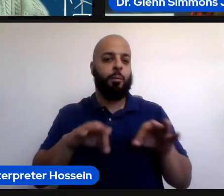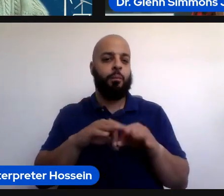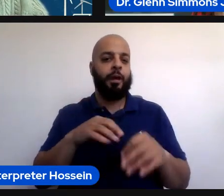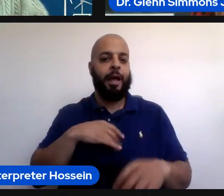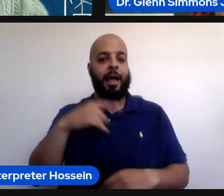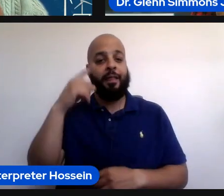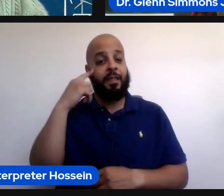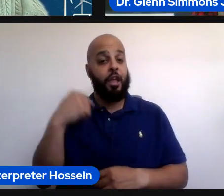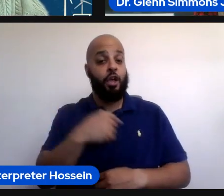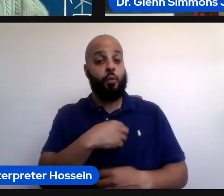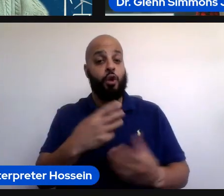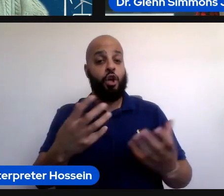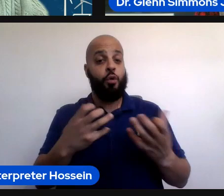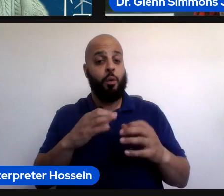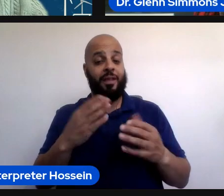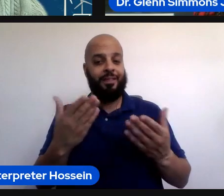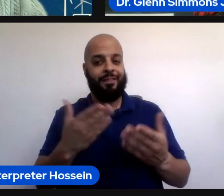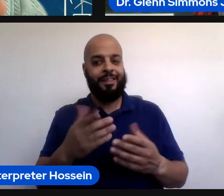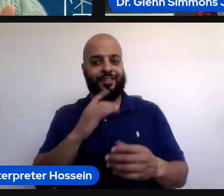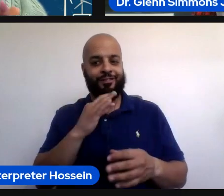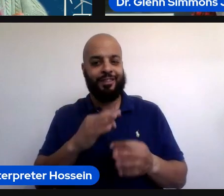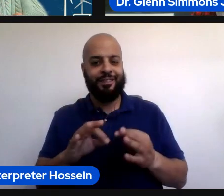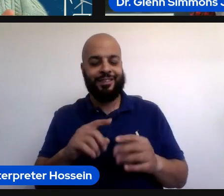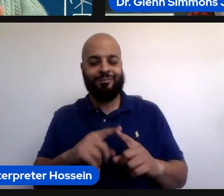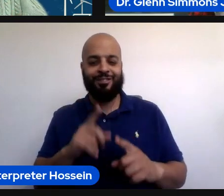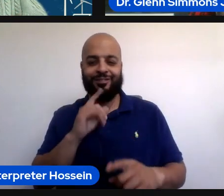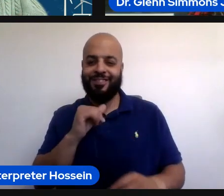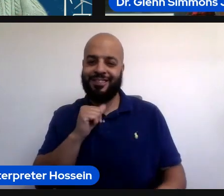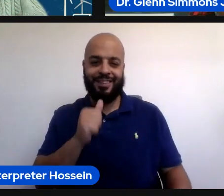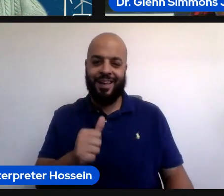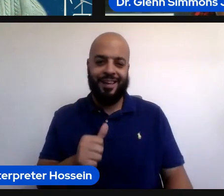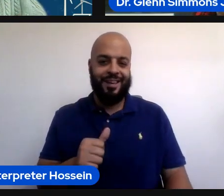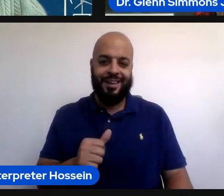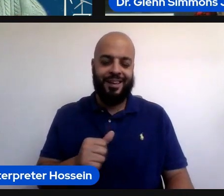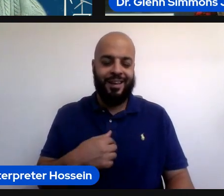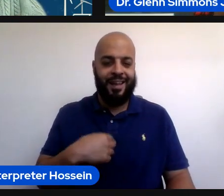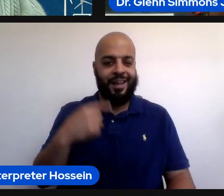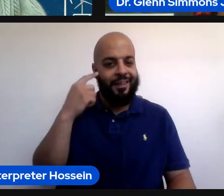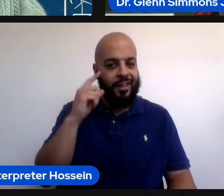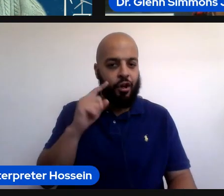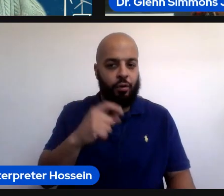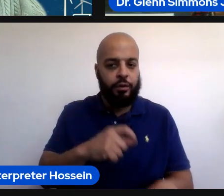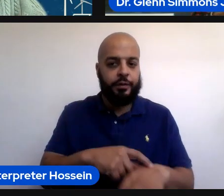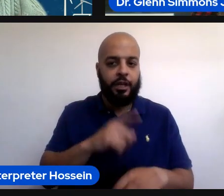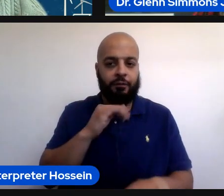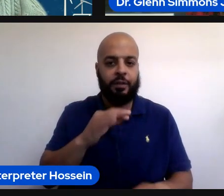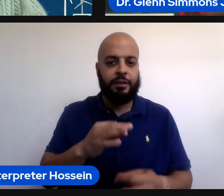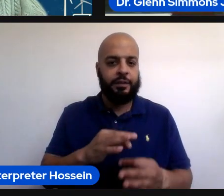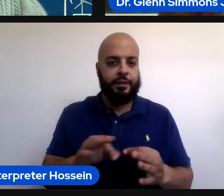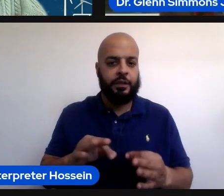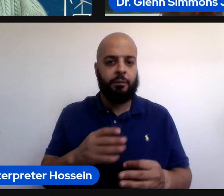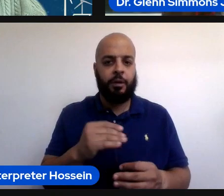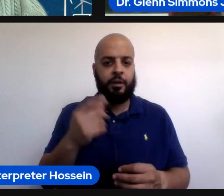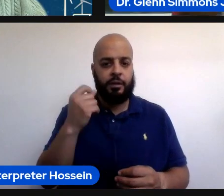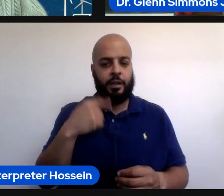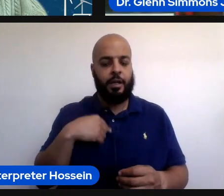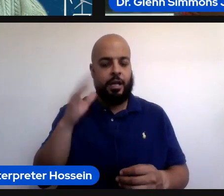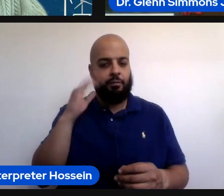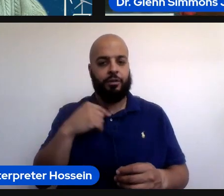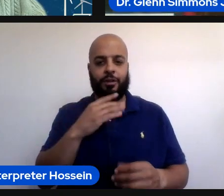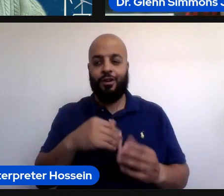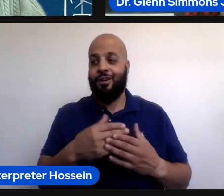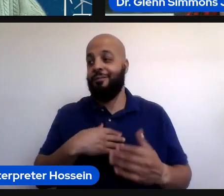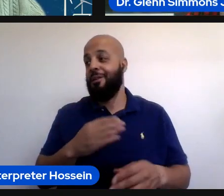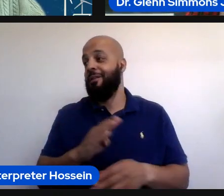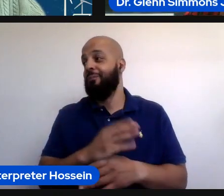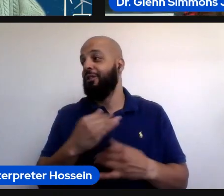we want things to be simple, and they're not. I think the only time it's simple, and I'm gonna tell all my business today.